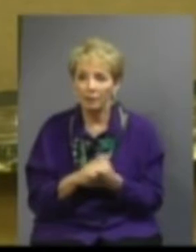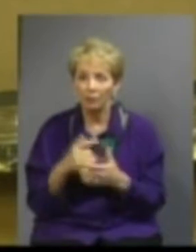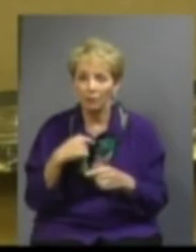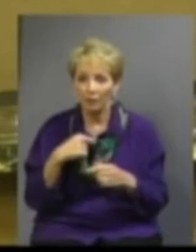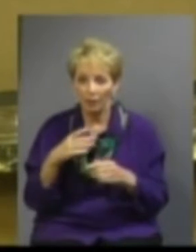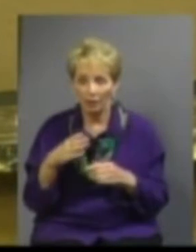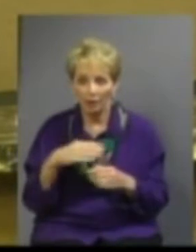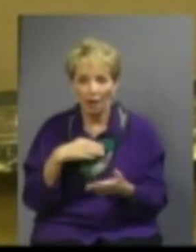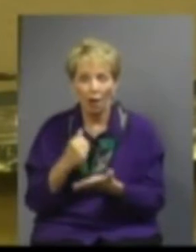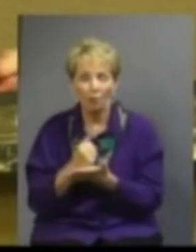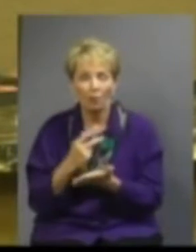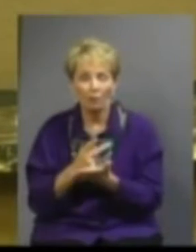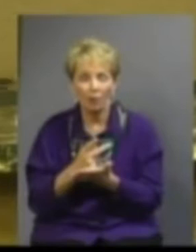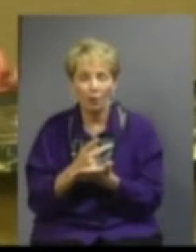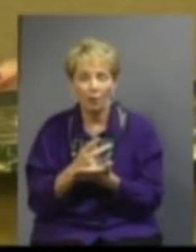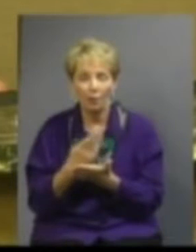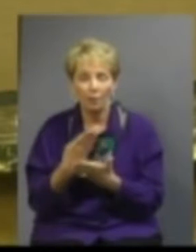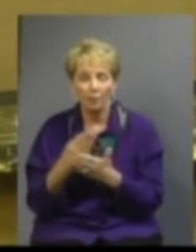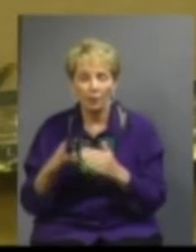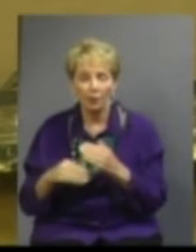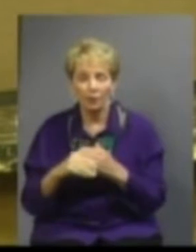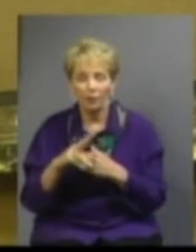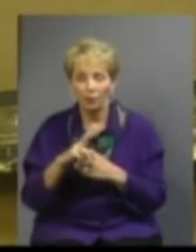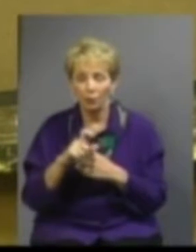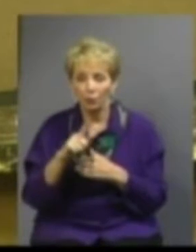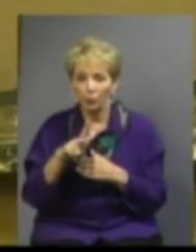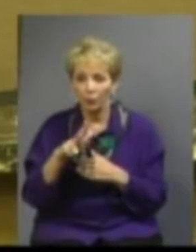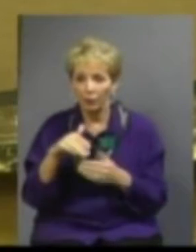budget amendment in the amount of